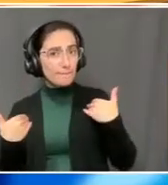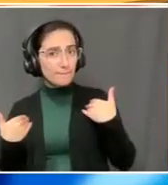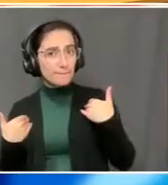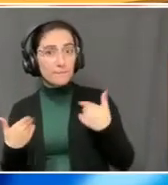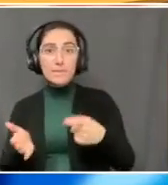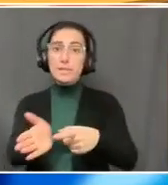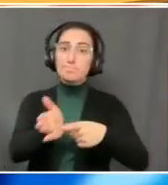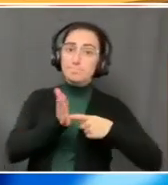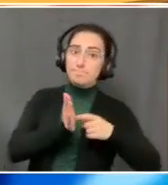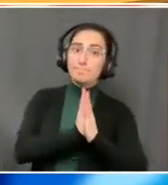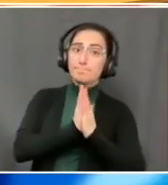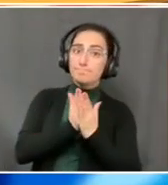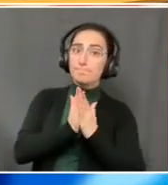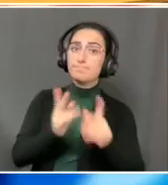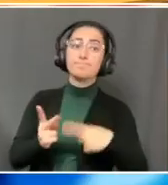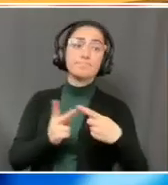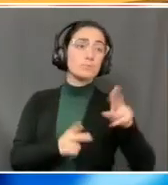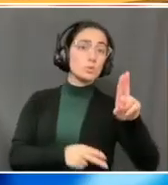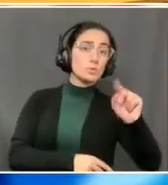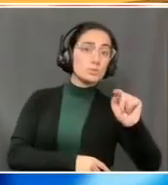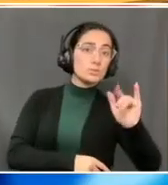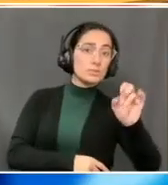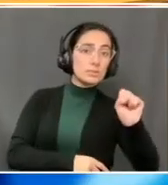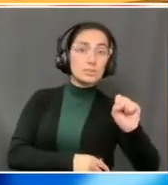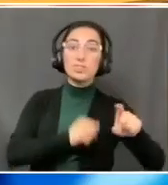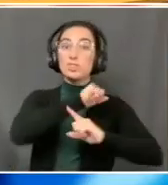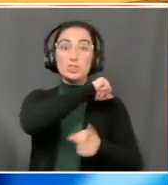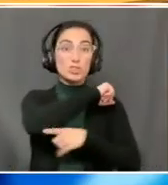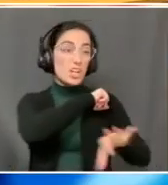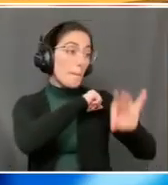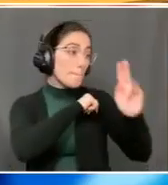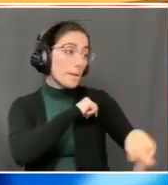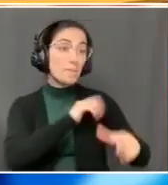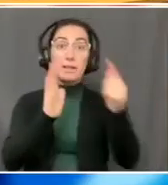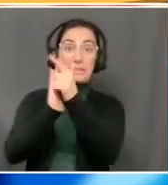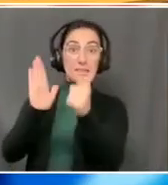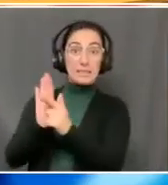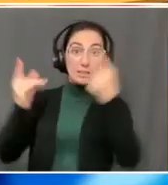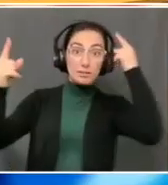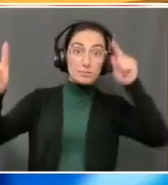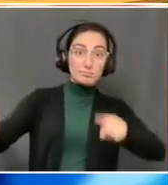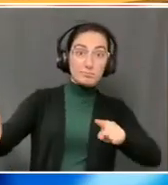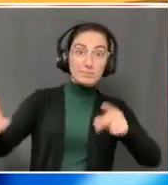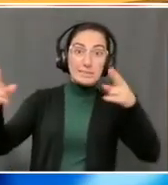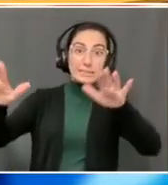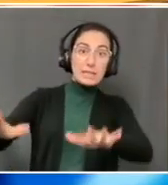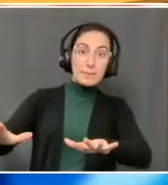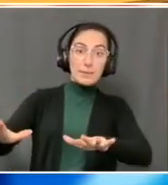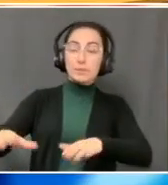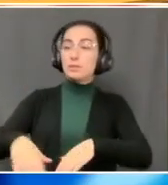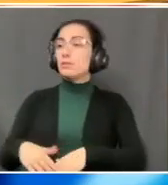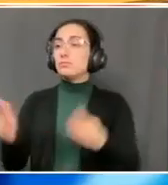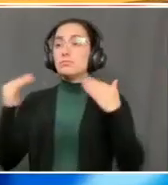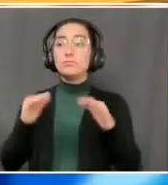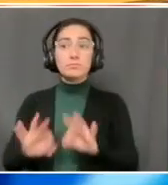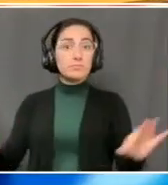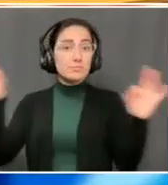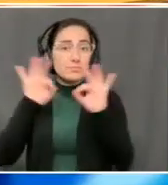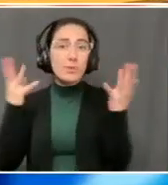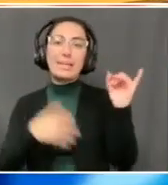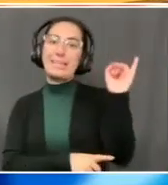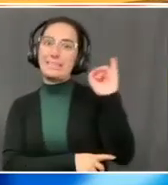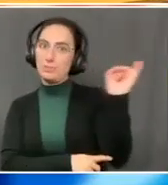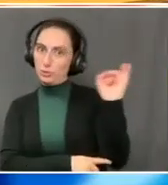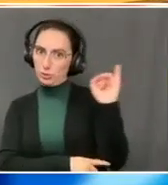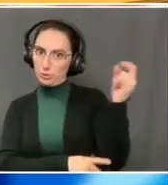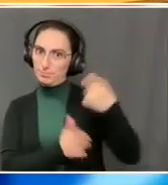textbooks, utilities, the rubbish pickup, legal settlements, and then importantly, insurance premiums. The